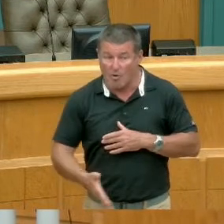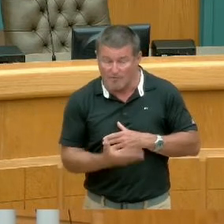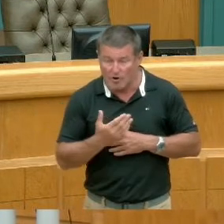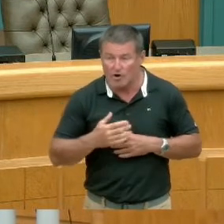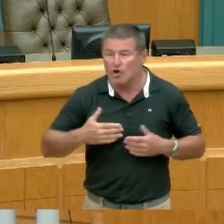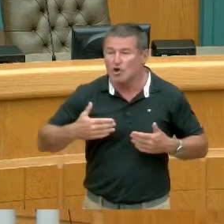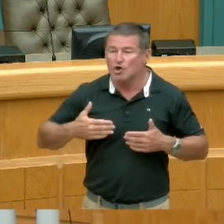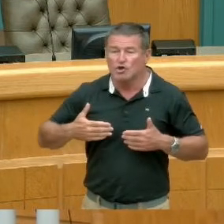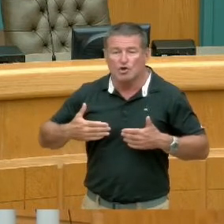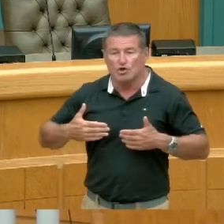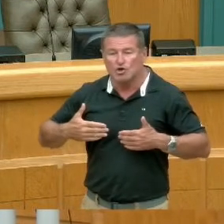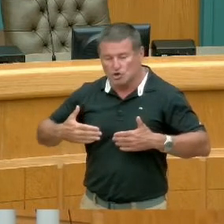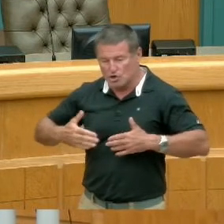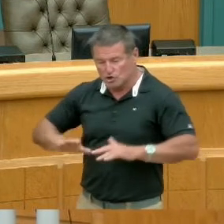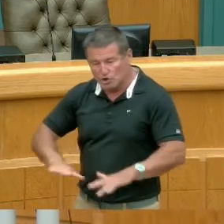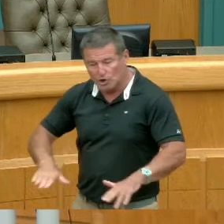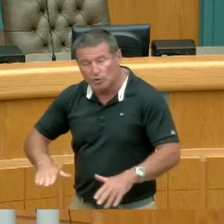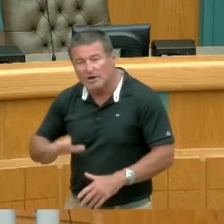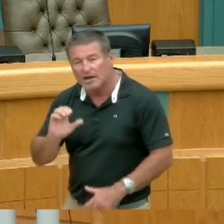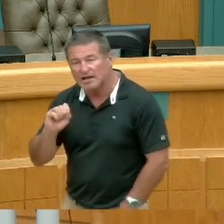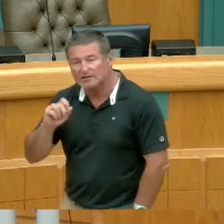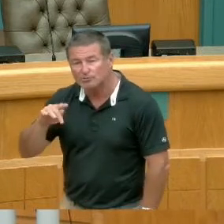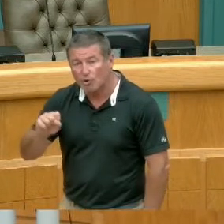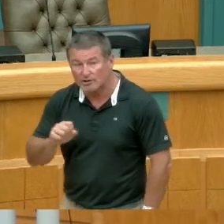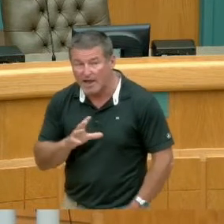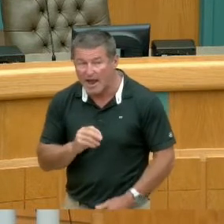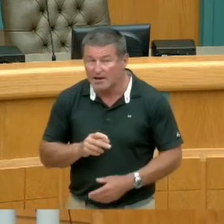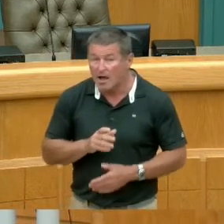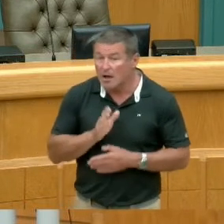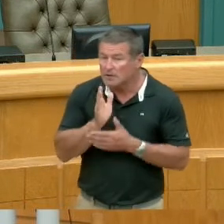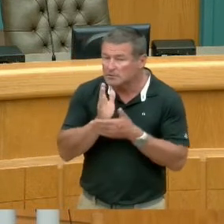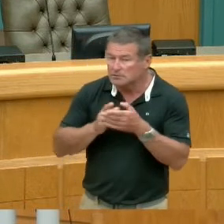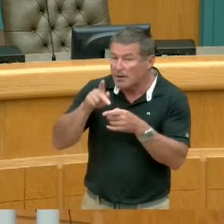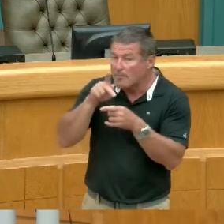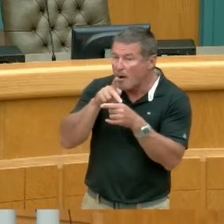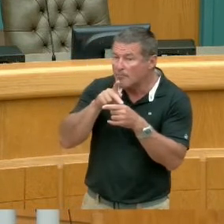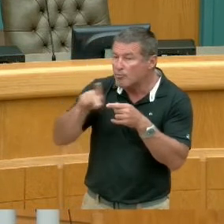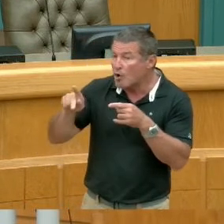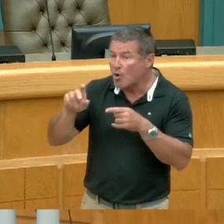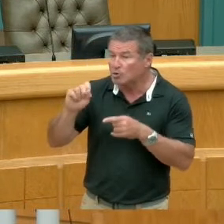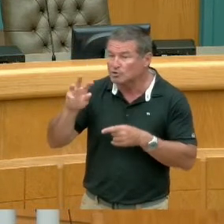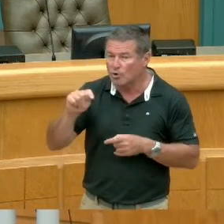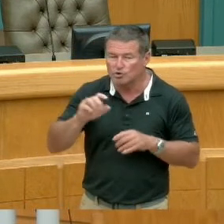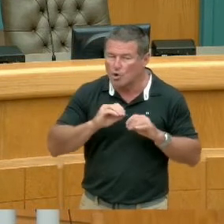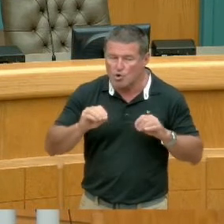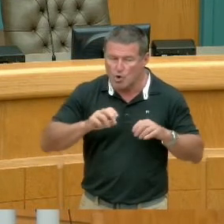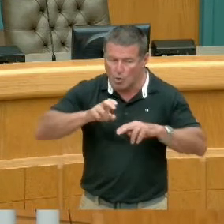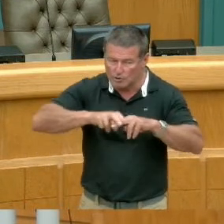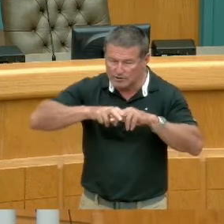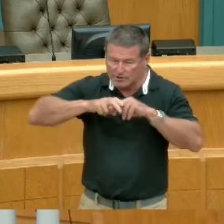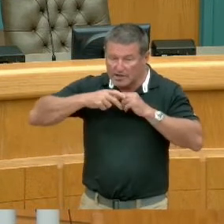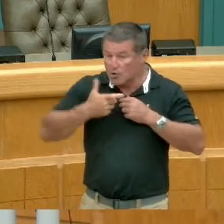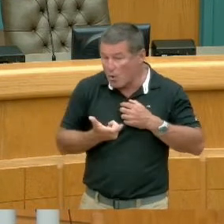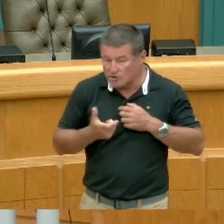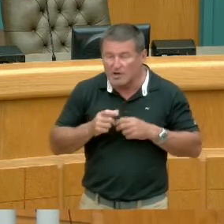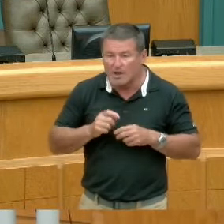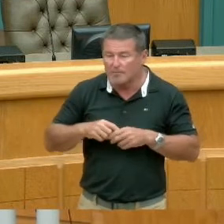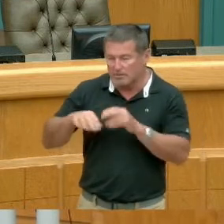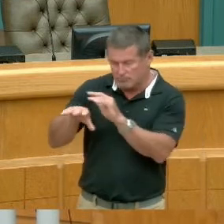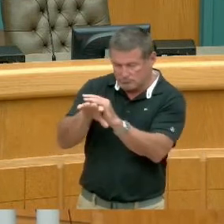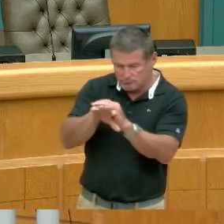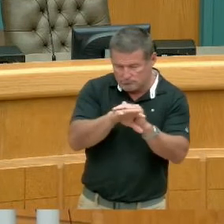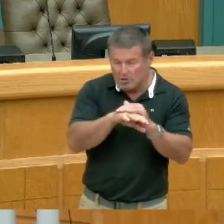sports, certain professional sports without in-person spectators. And all sporting and camp activities